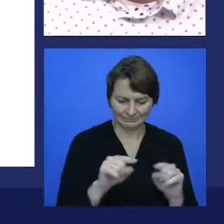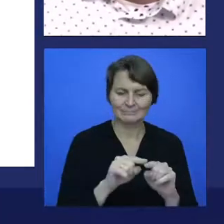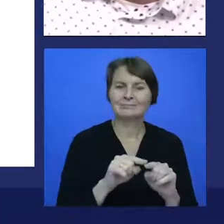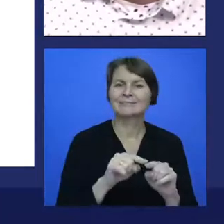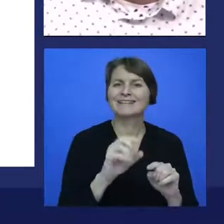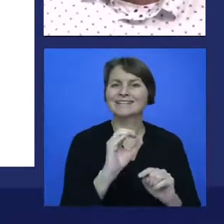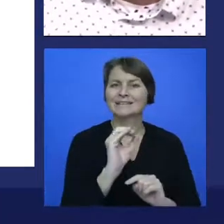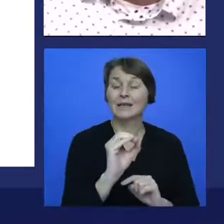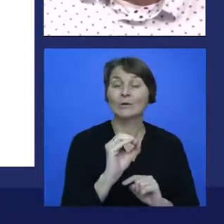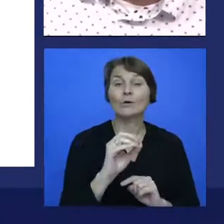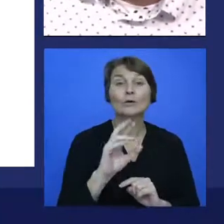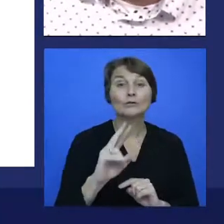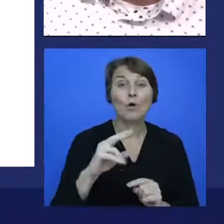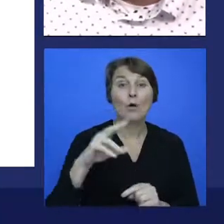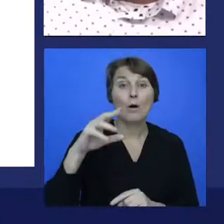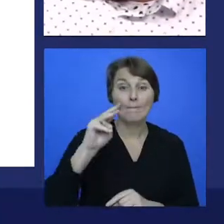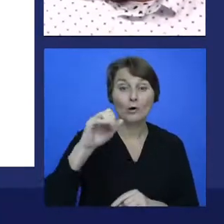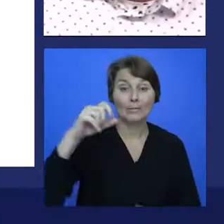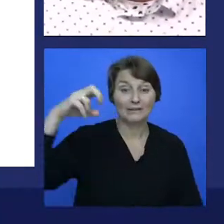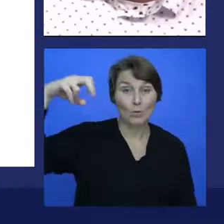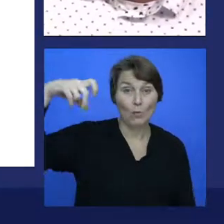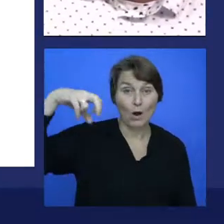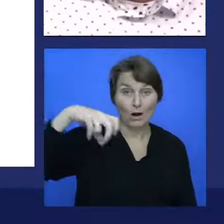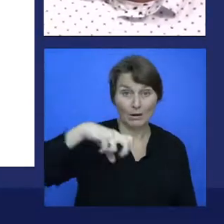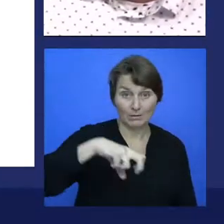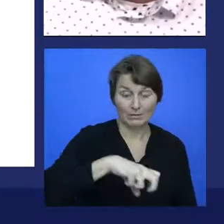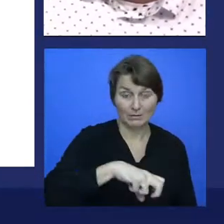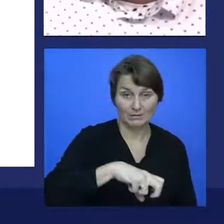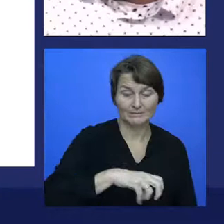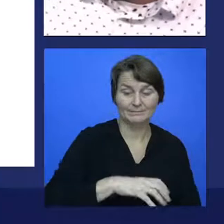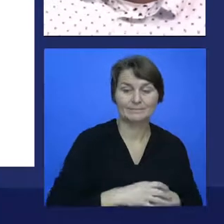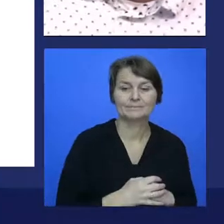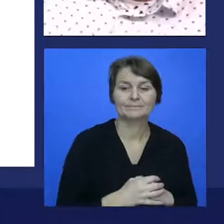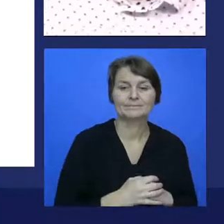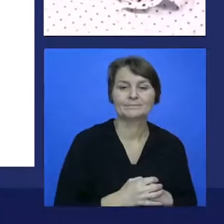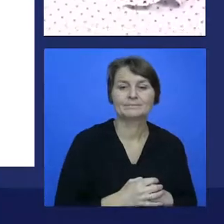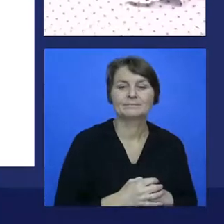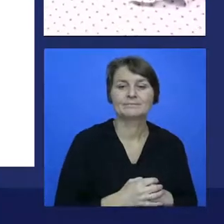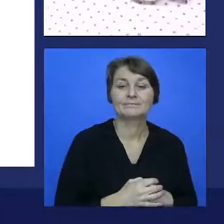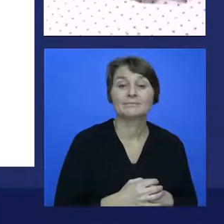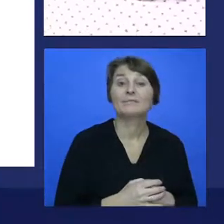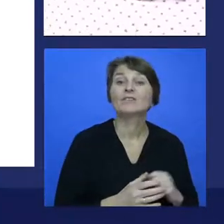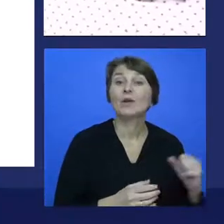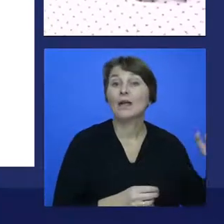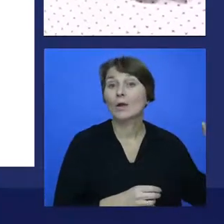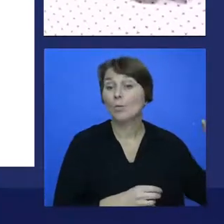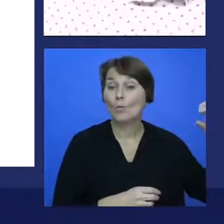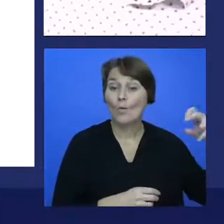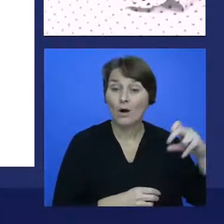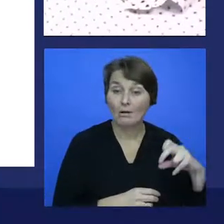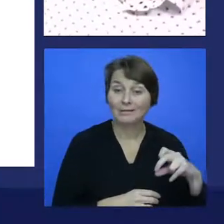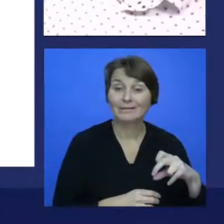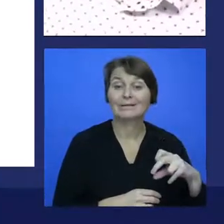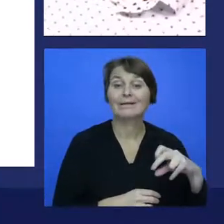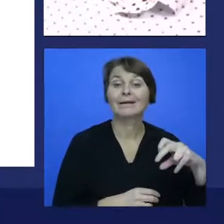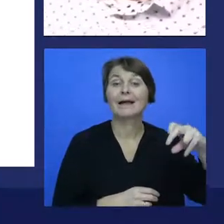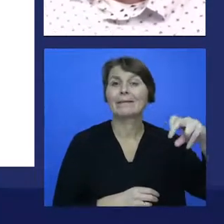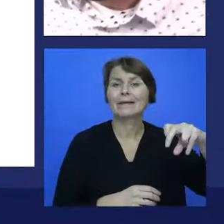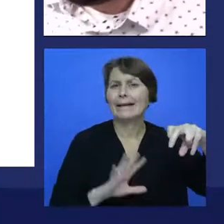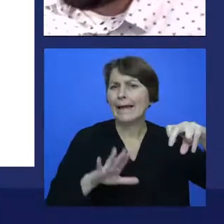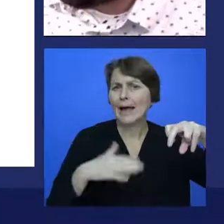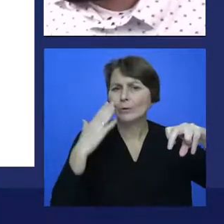walk down this way until he gets to here, right? So how does he know? Well, why don't we do